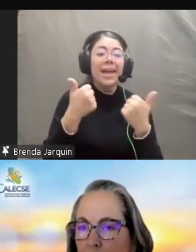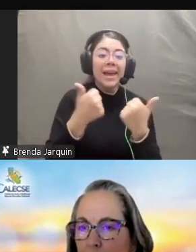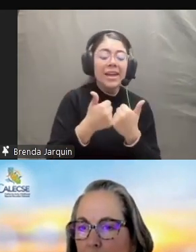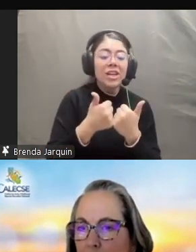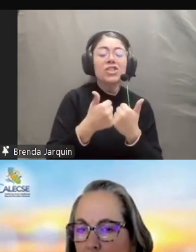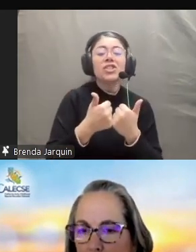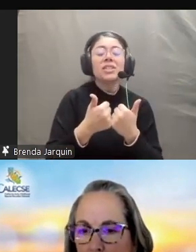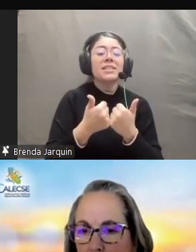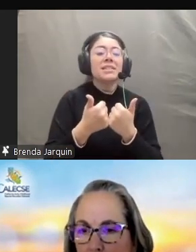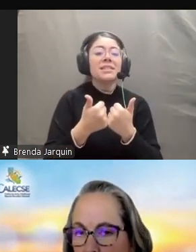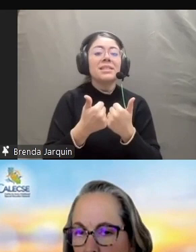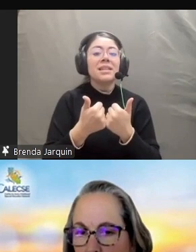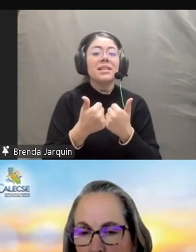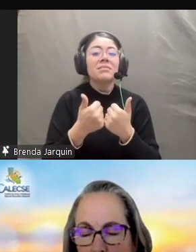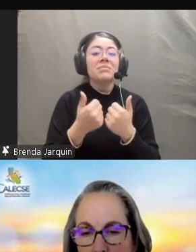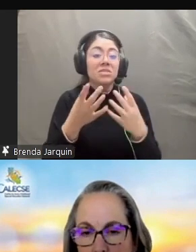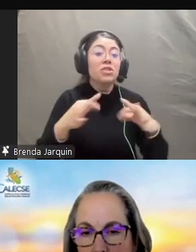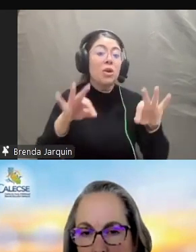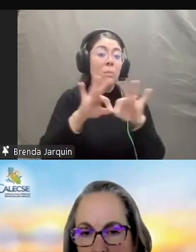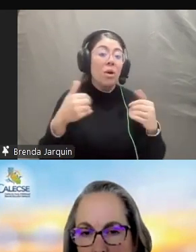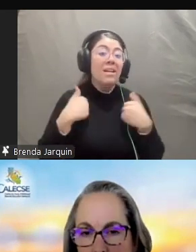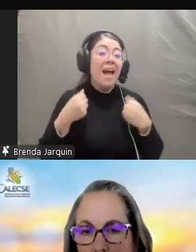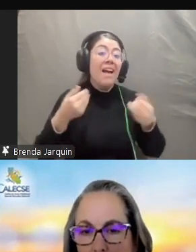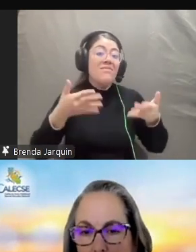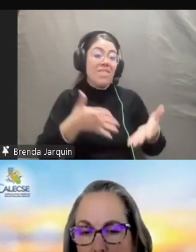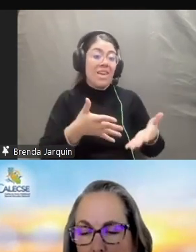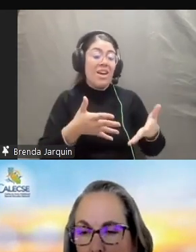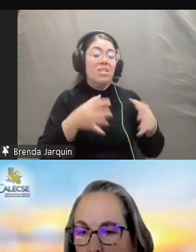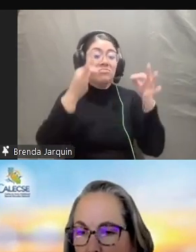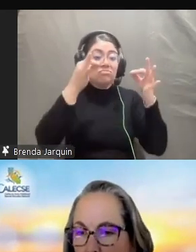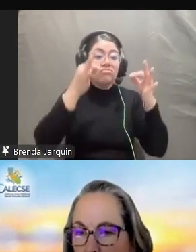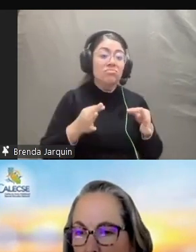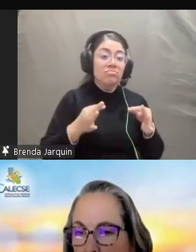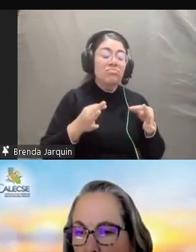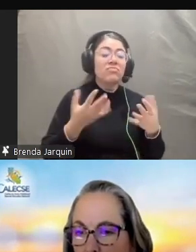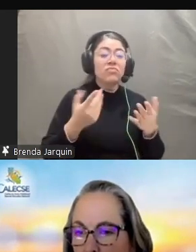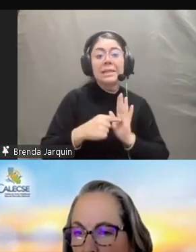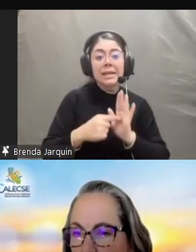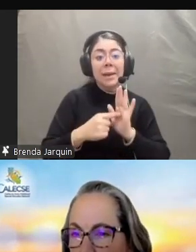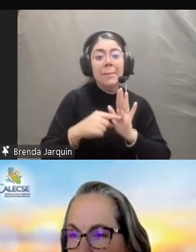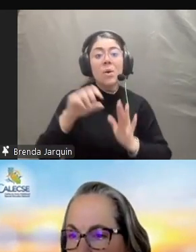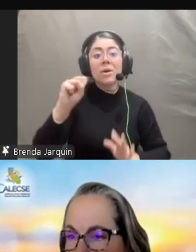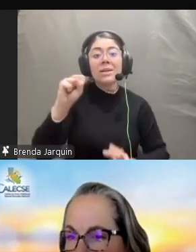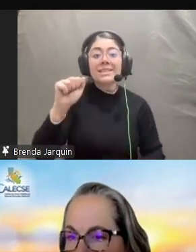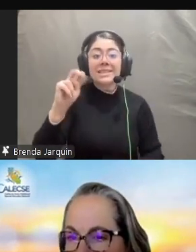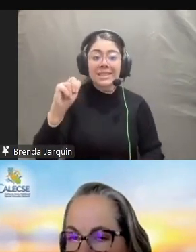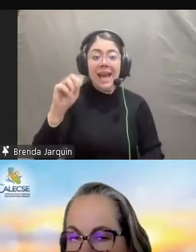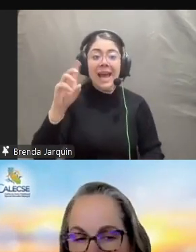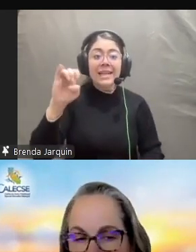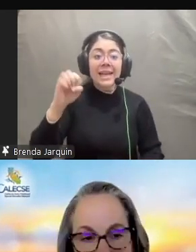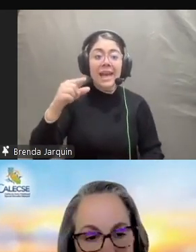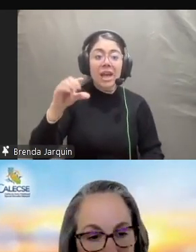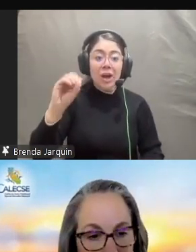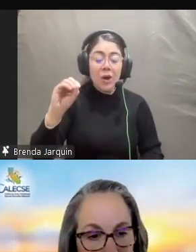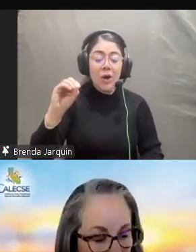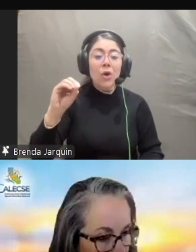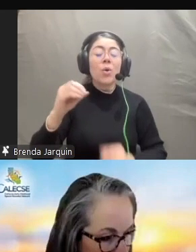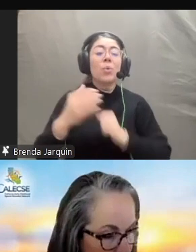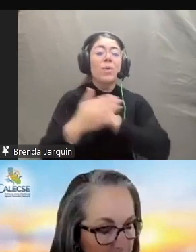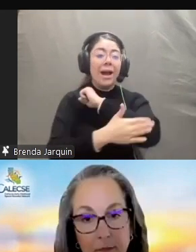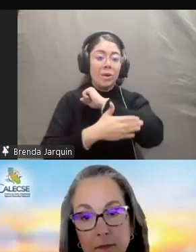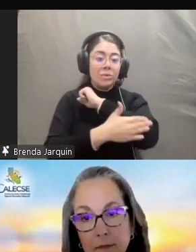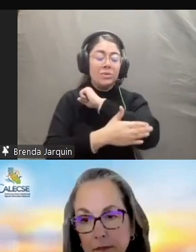involved as a decision maker. So for example, in San Diego County, I am the